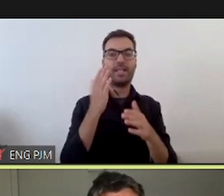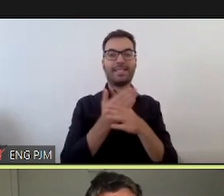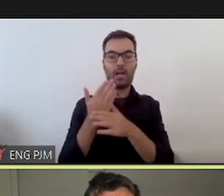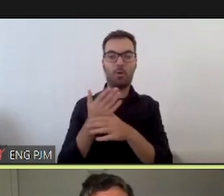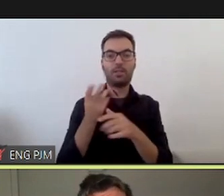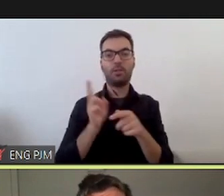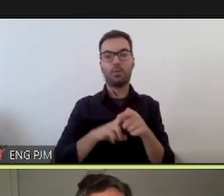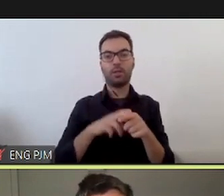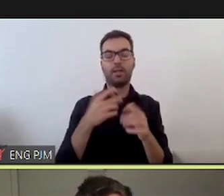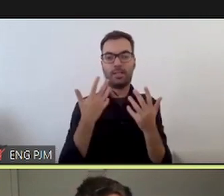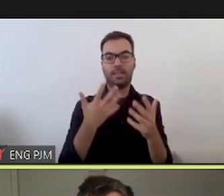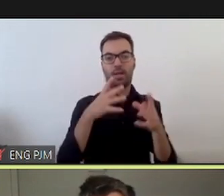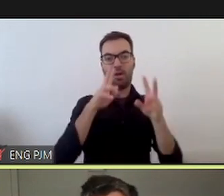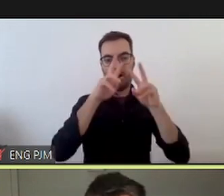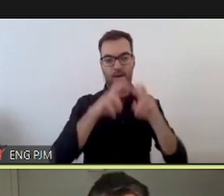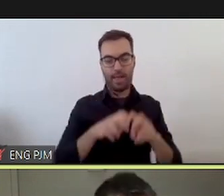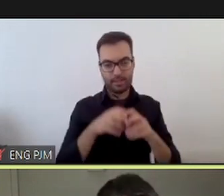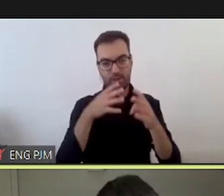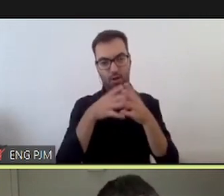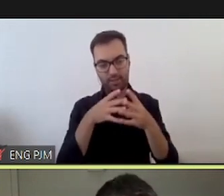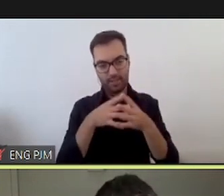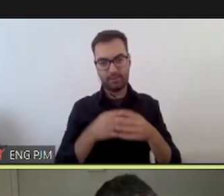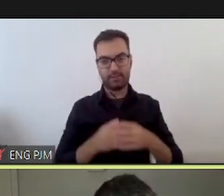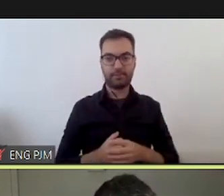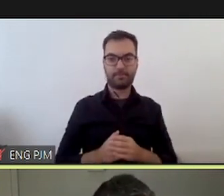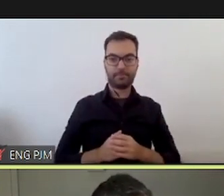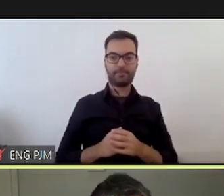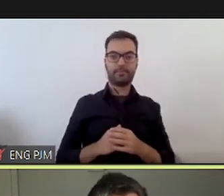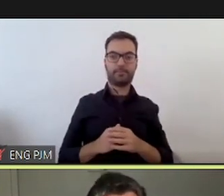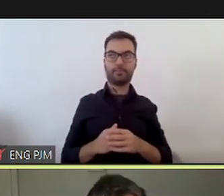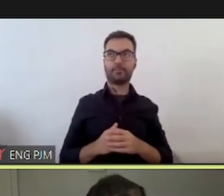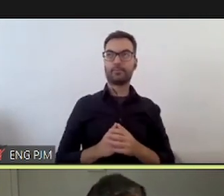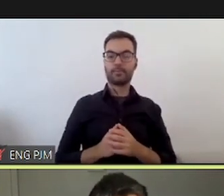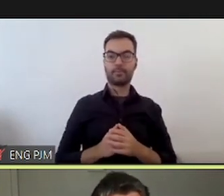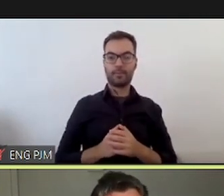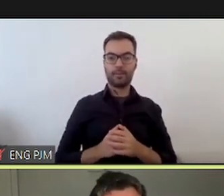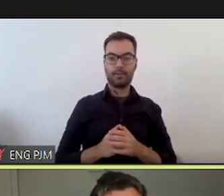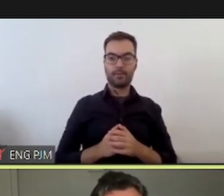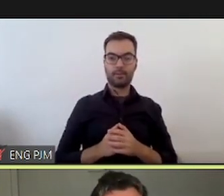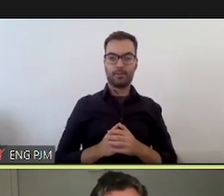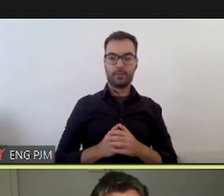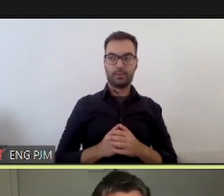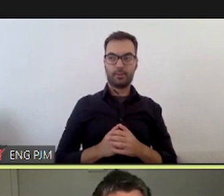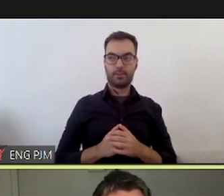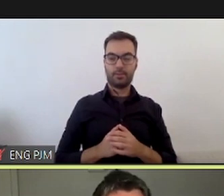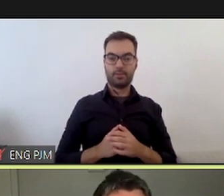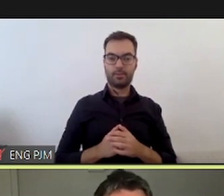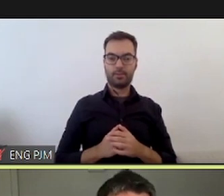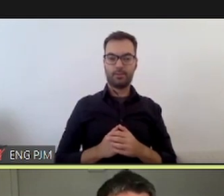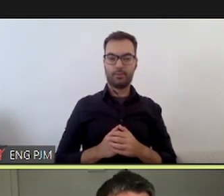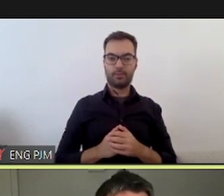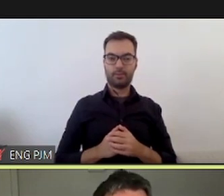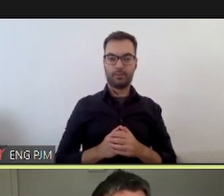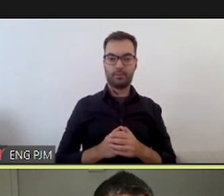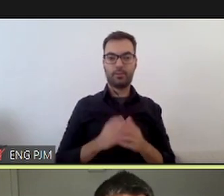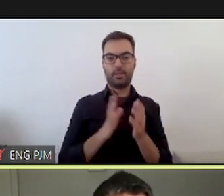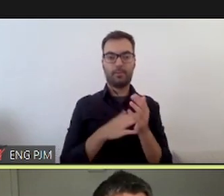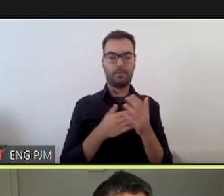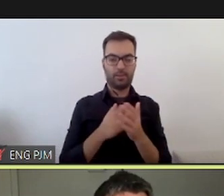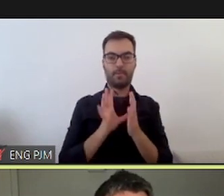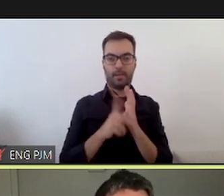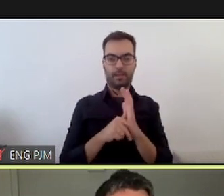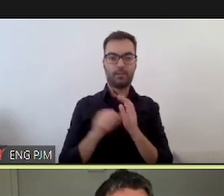planning to run the accessibility audit. Usually for such pages like the